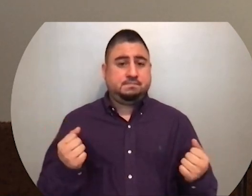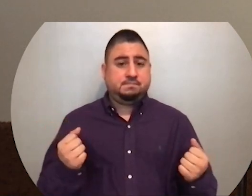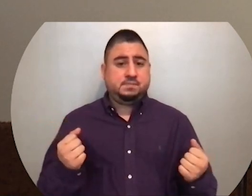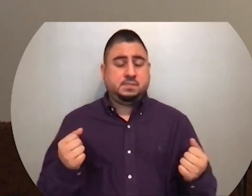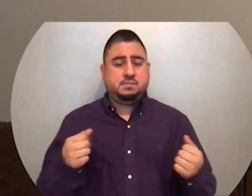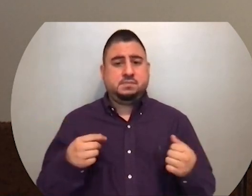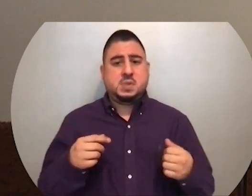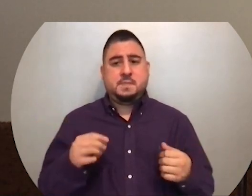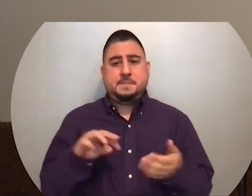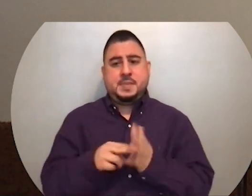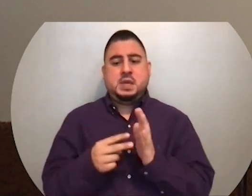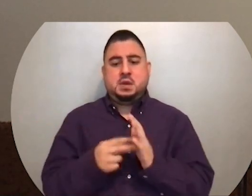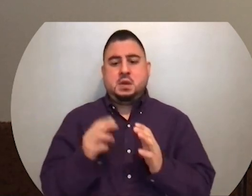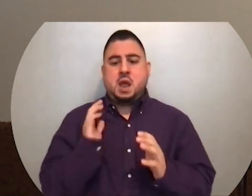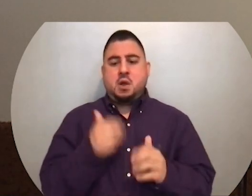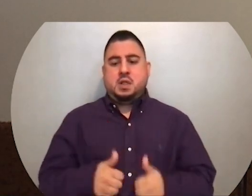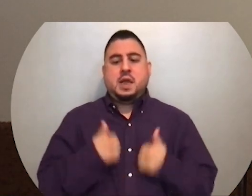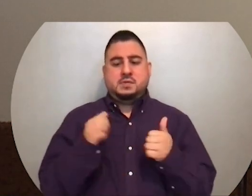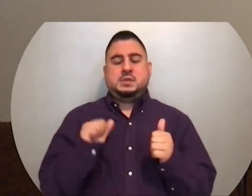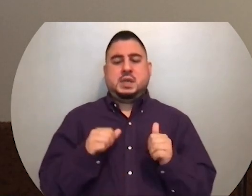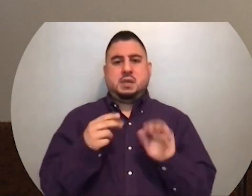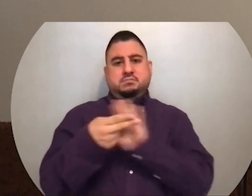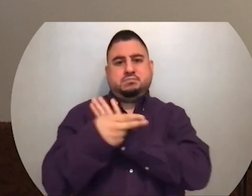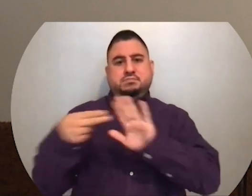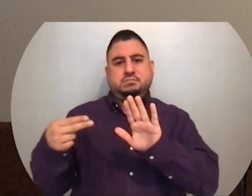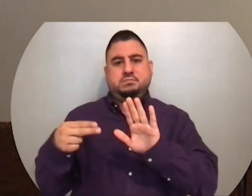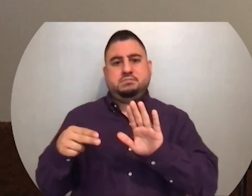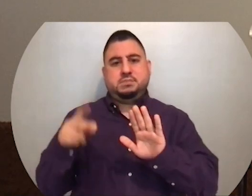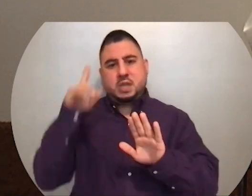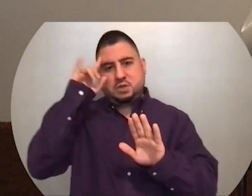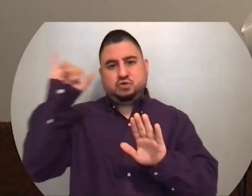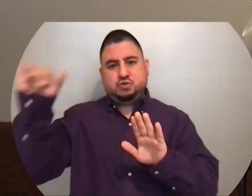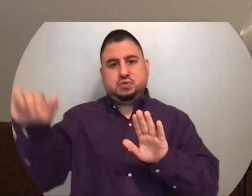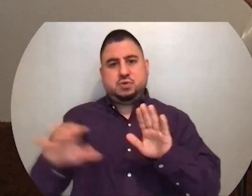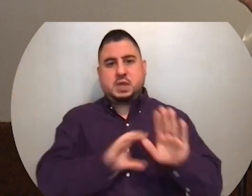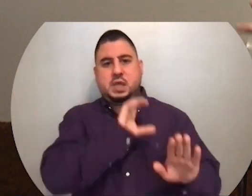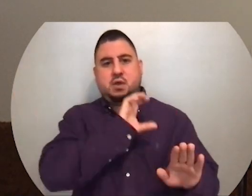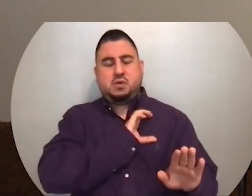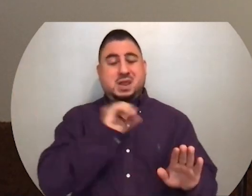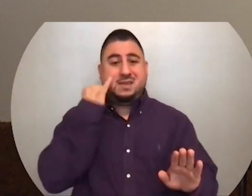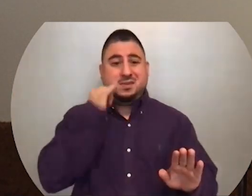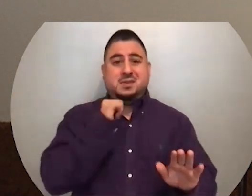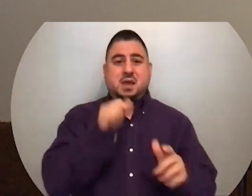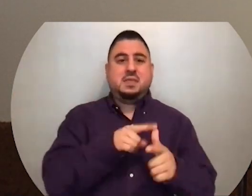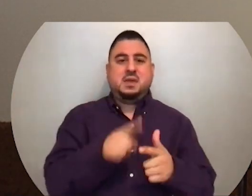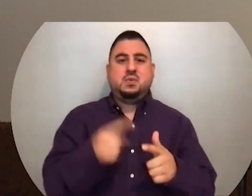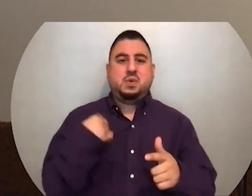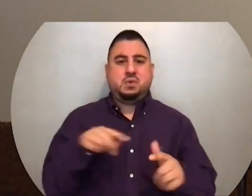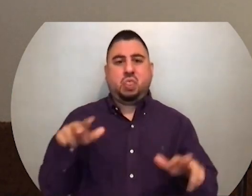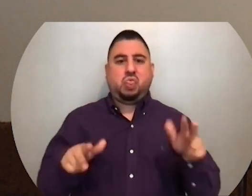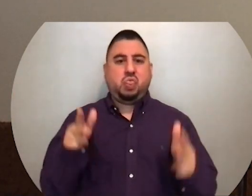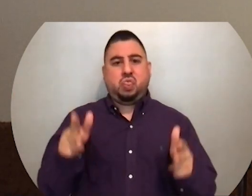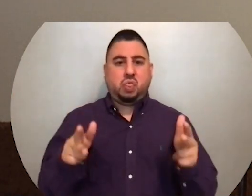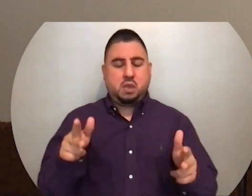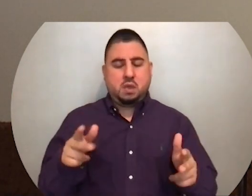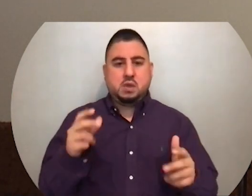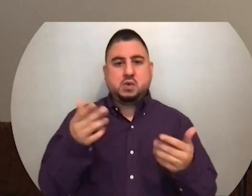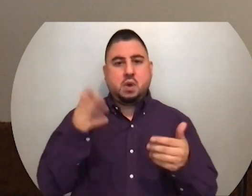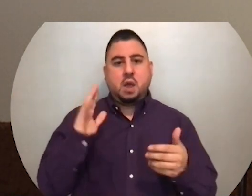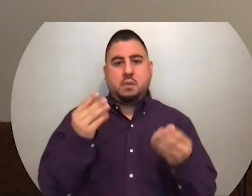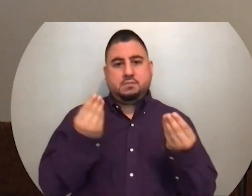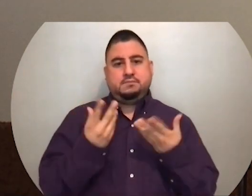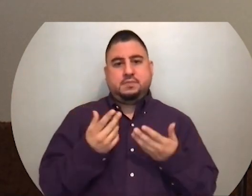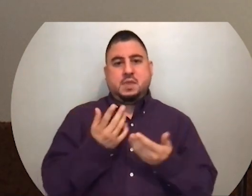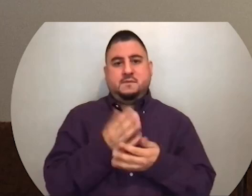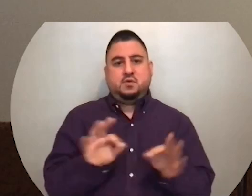that gives our lives an eternal character. Otherwise, we would simply be robots. So God gives us this free will